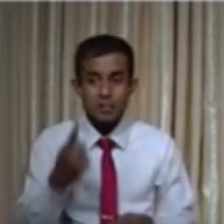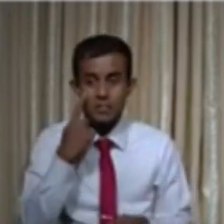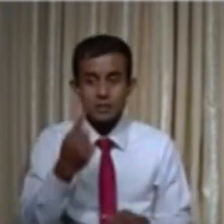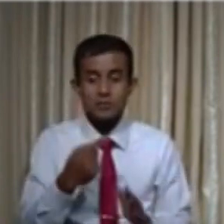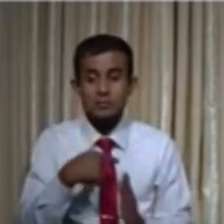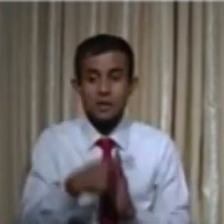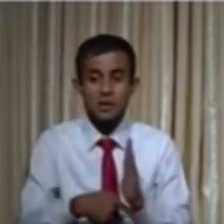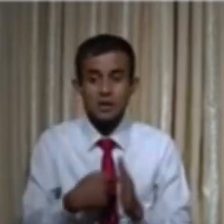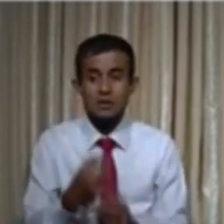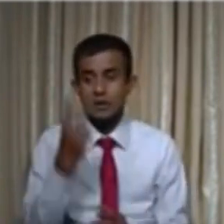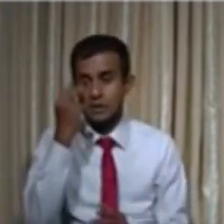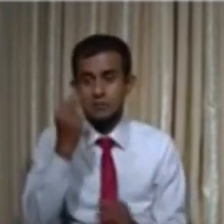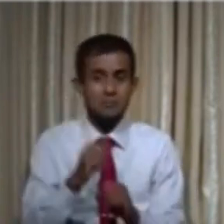particular